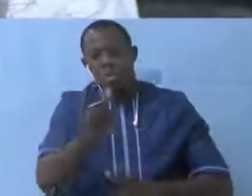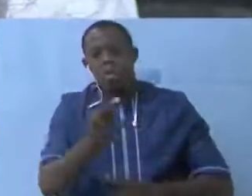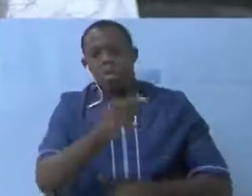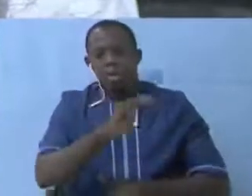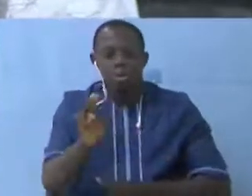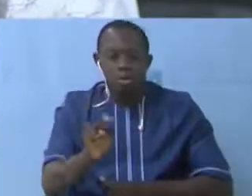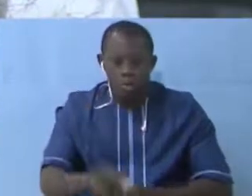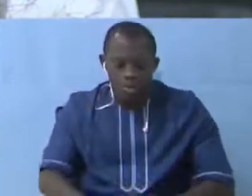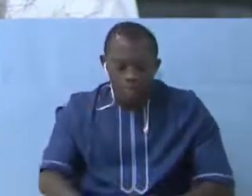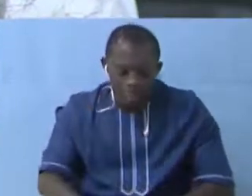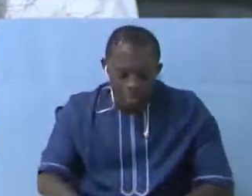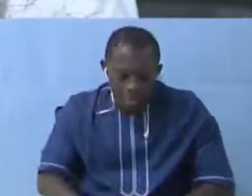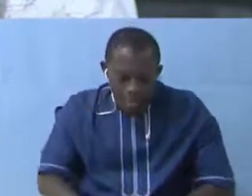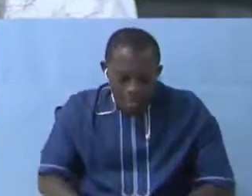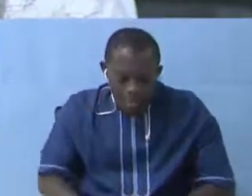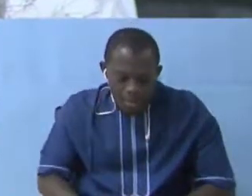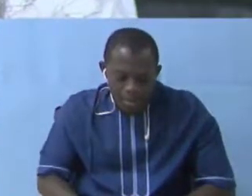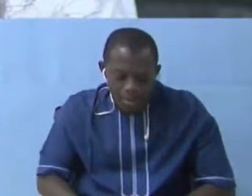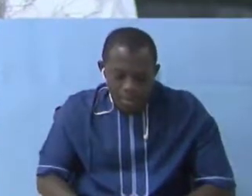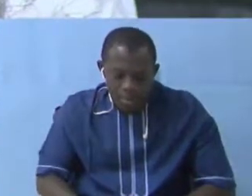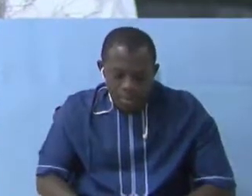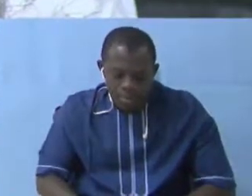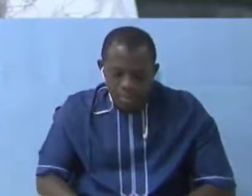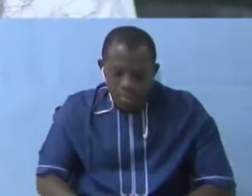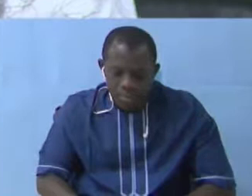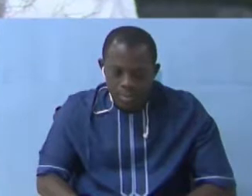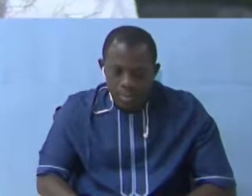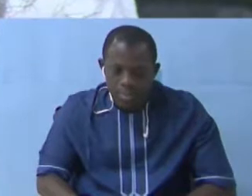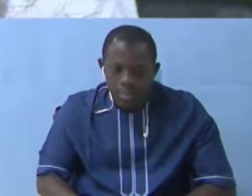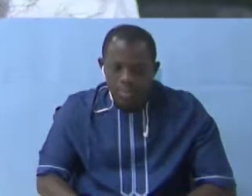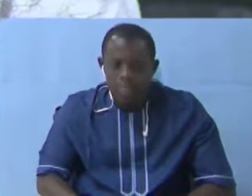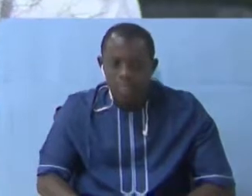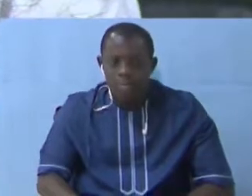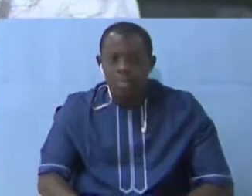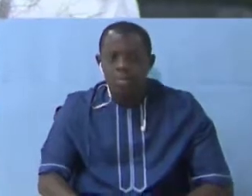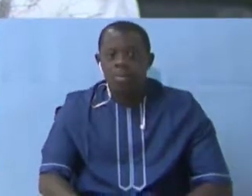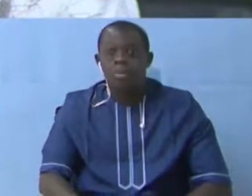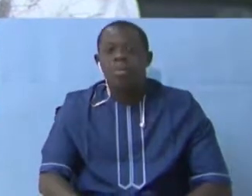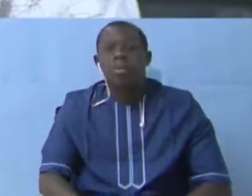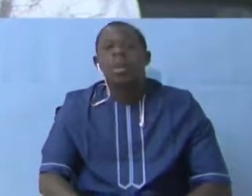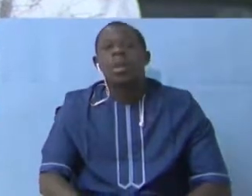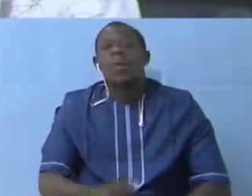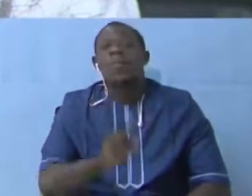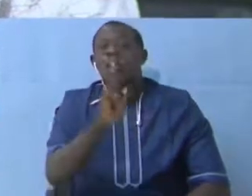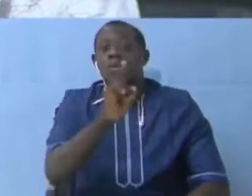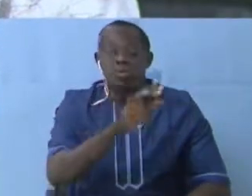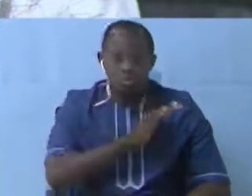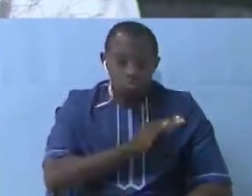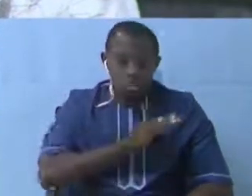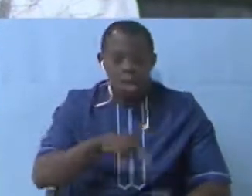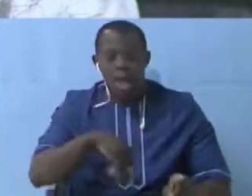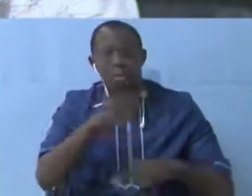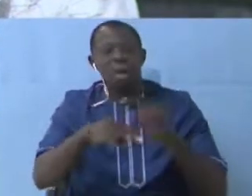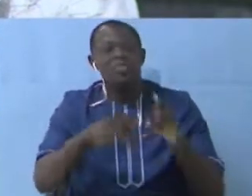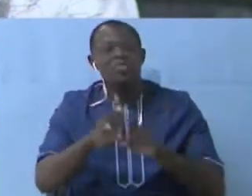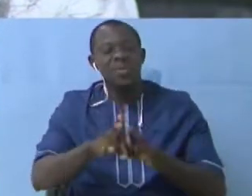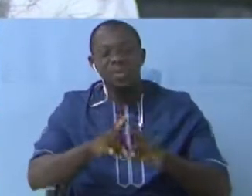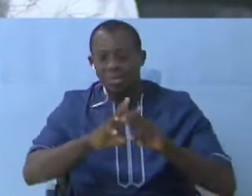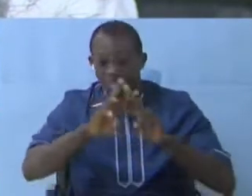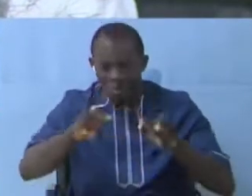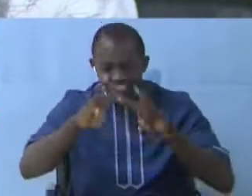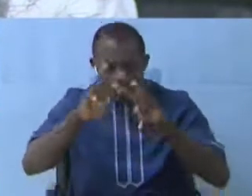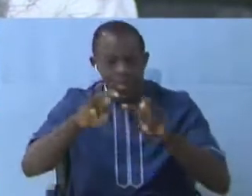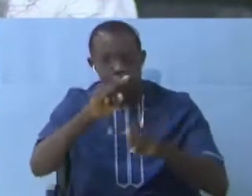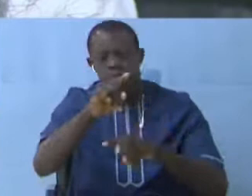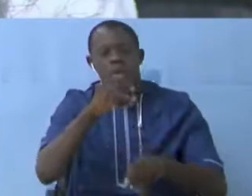yelleefi doomu aadama am na. also for the excellent research that you have done waaye nag gëstu yu am solo yi nga xam ne